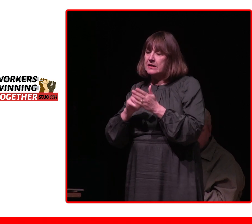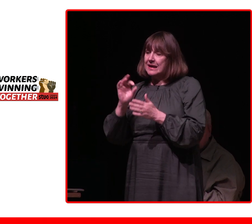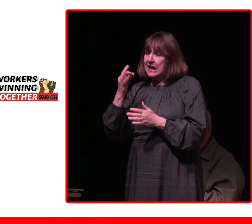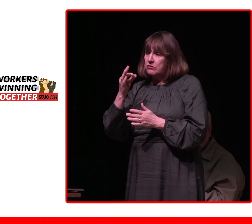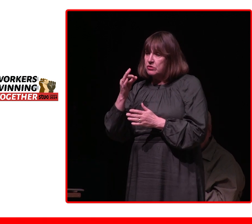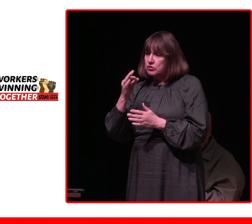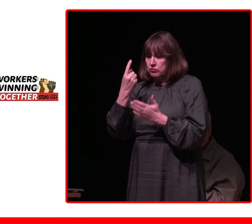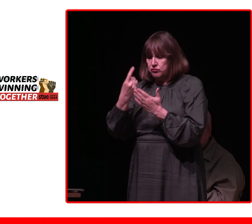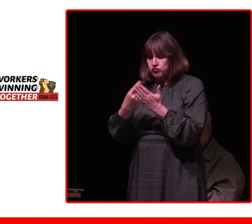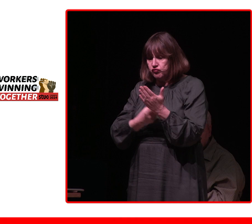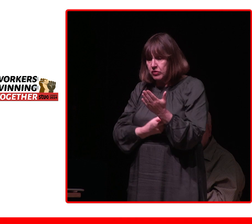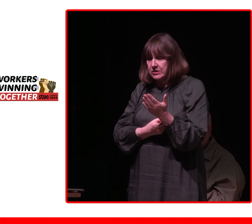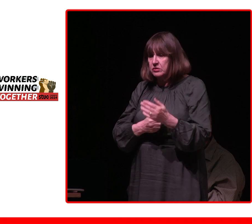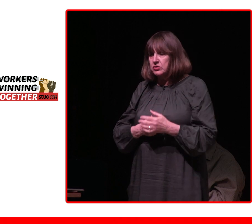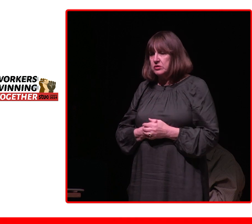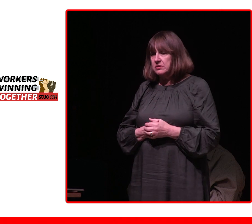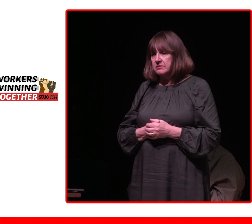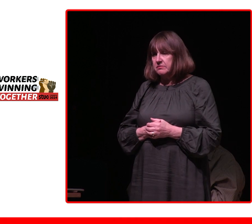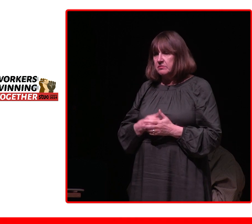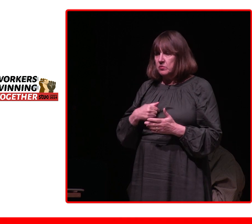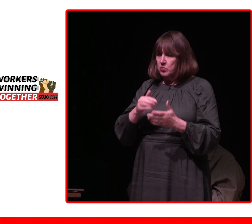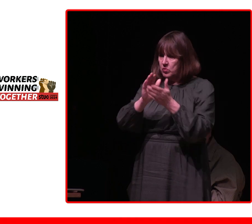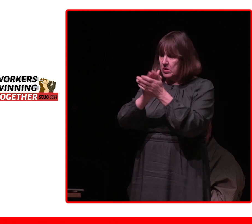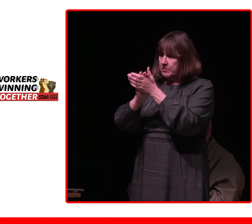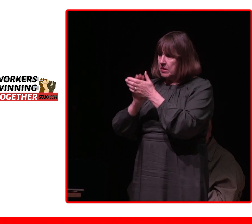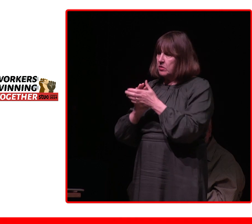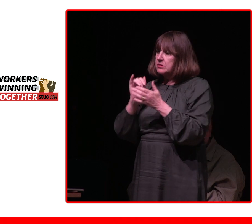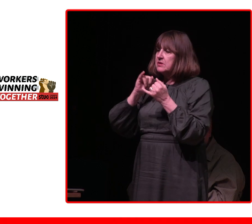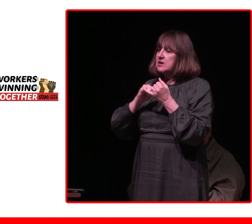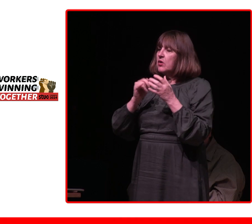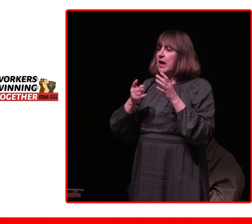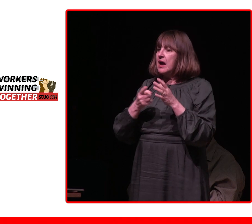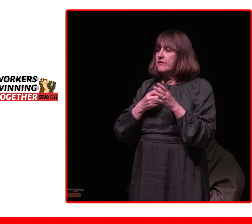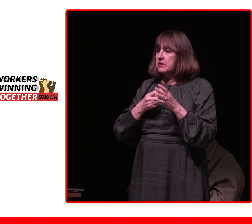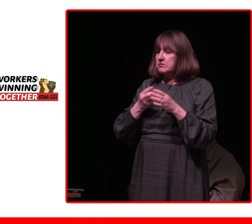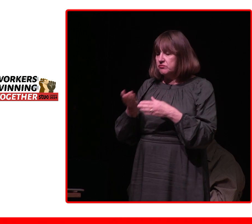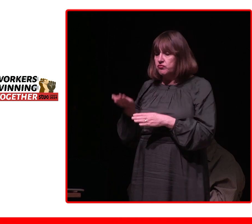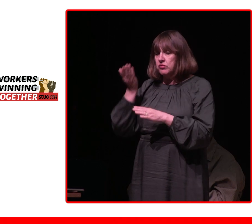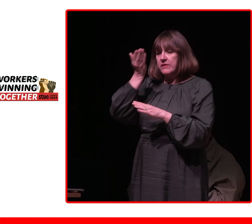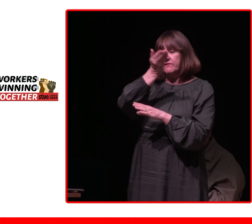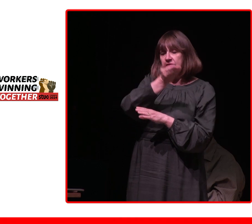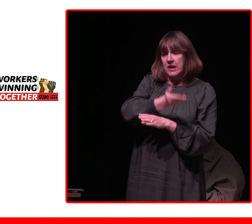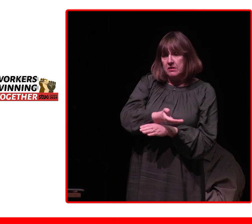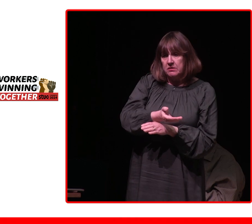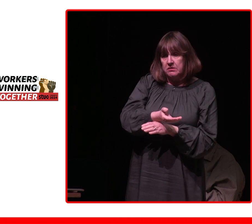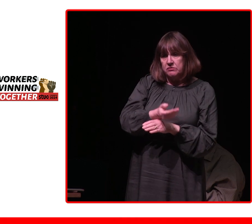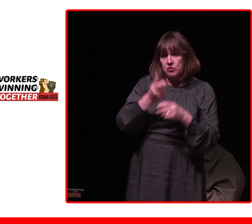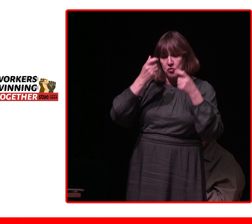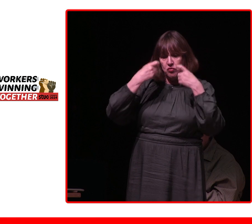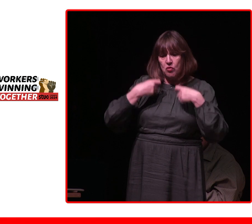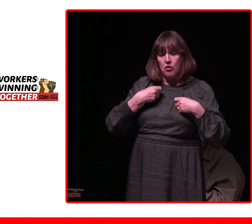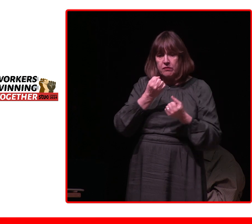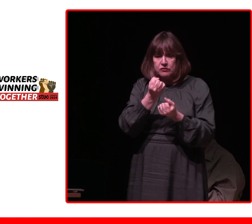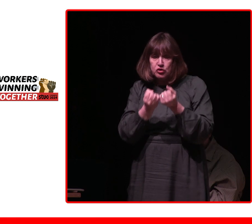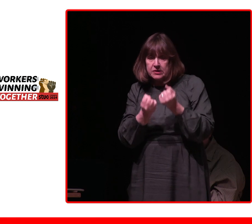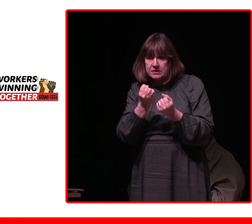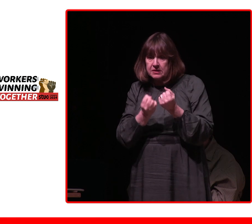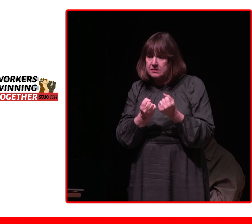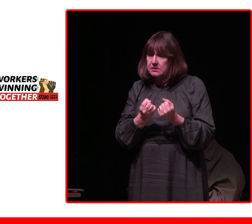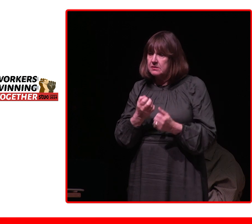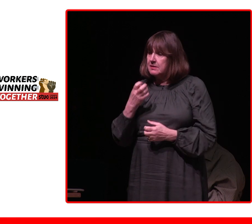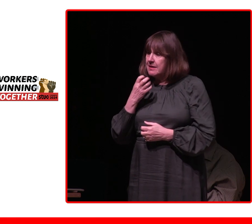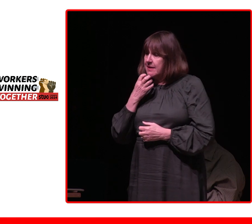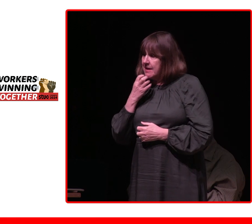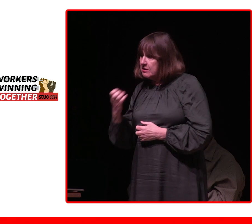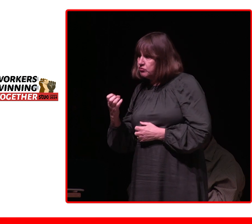resolutions. Congress, we applaud South African government's referral to the International Court of Justice that Israel is